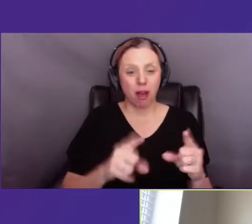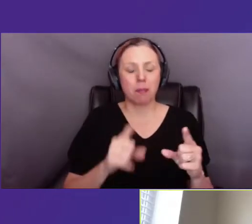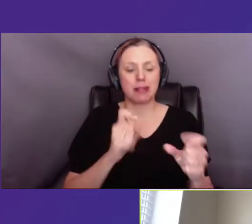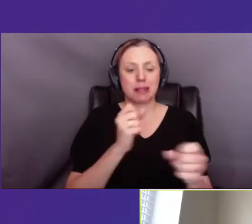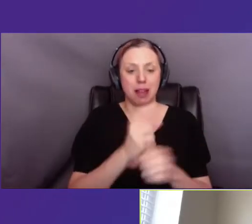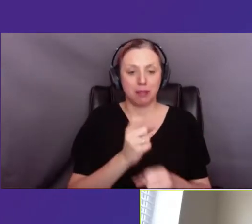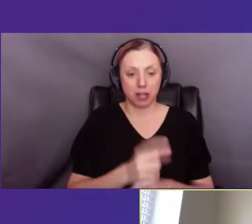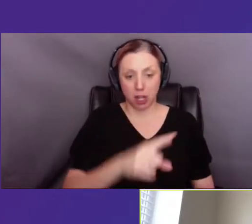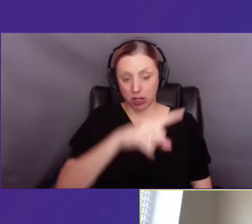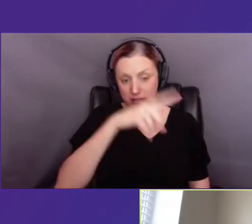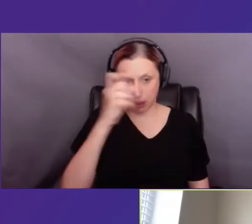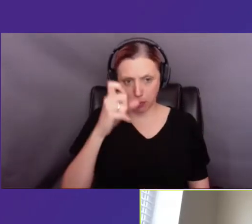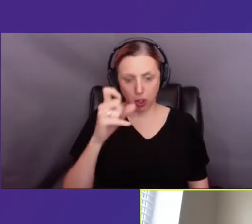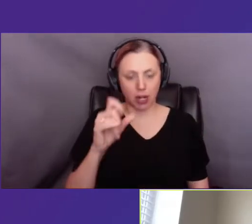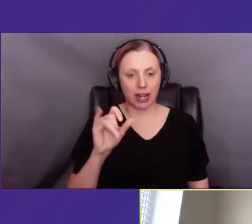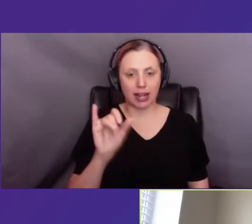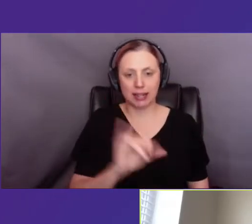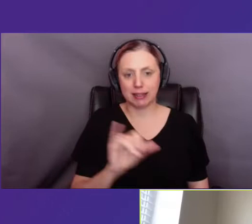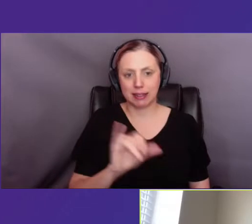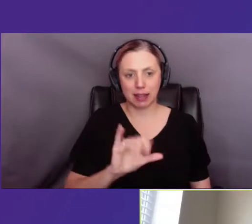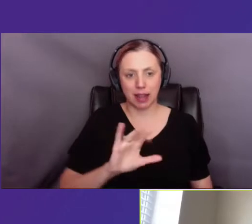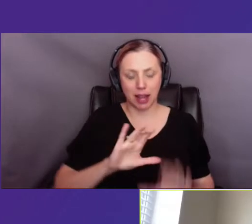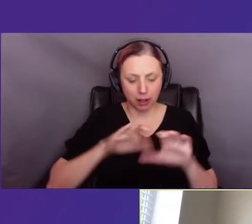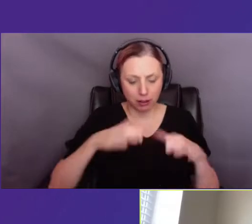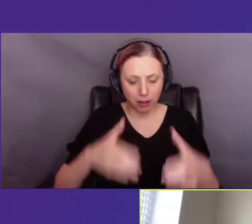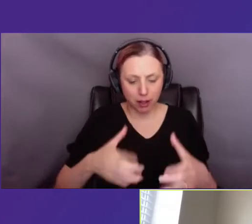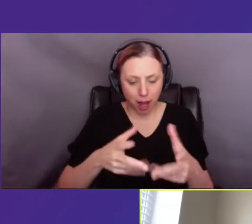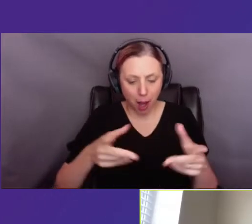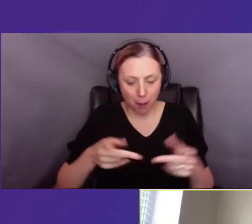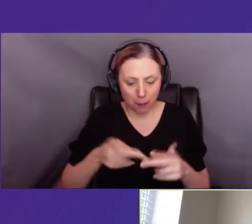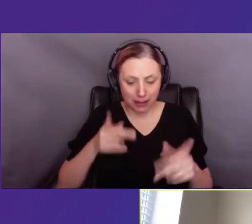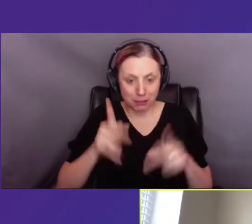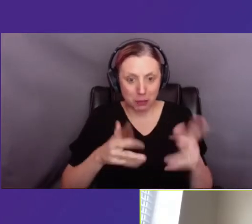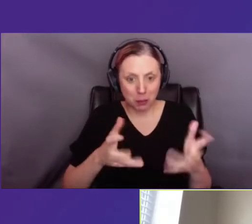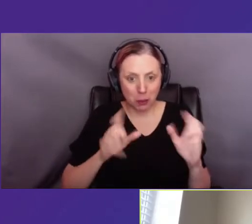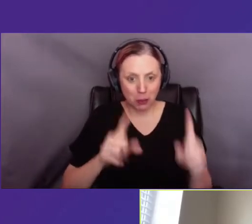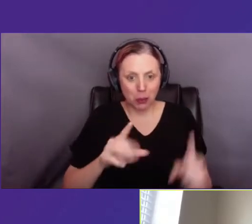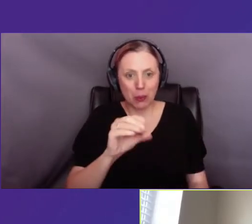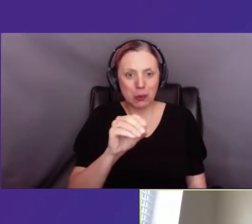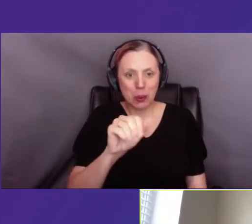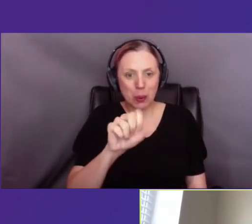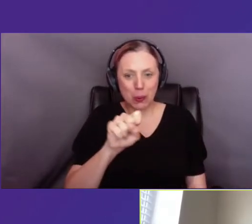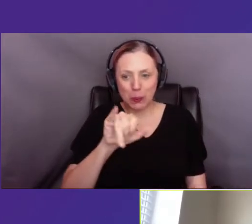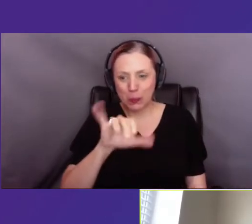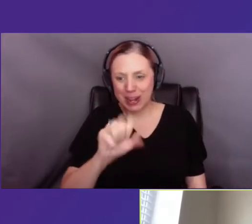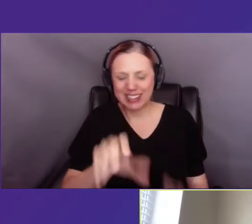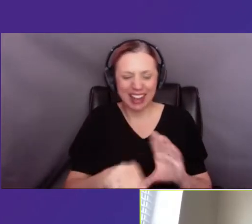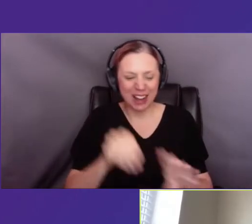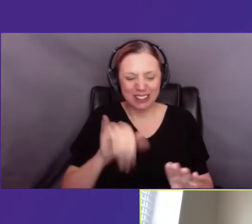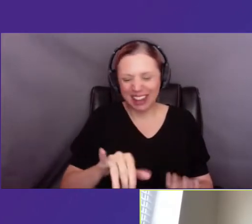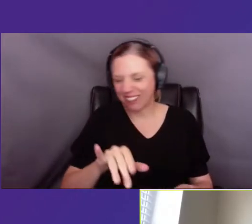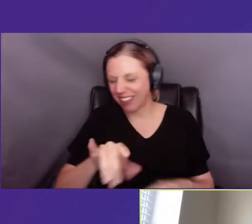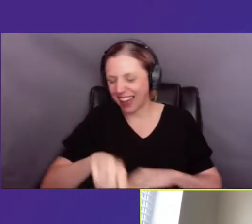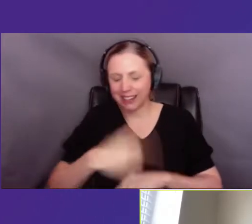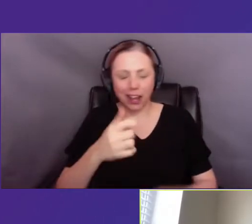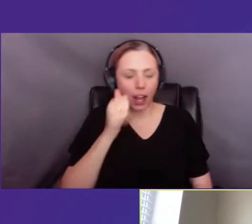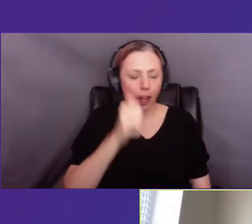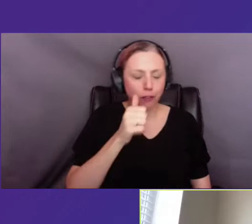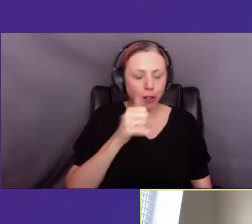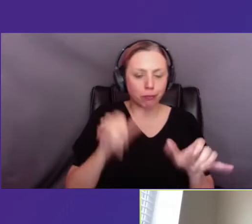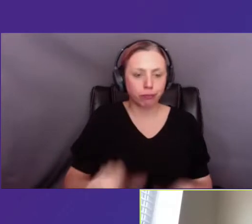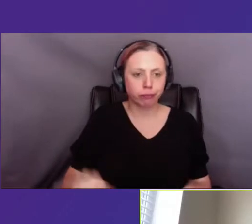it's like an incubator, an oasis, if you will, outside of the day-to-day mundane, you know, routine